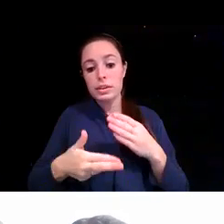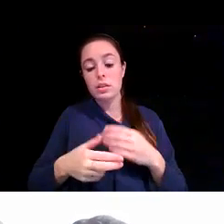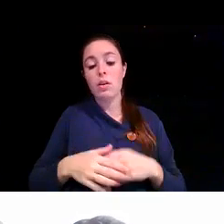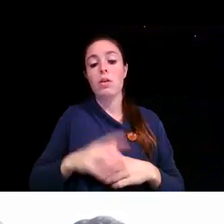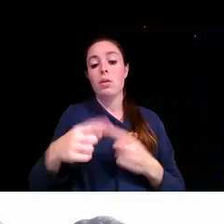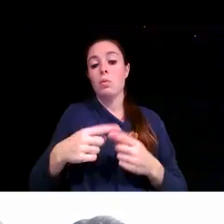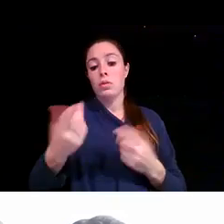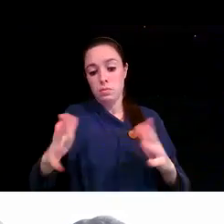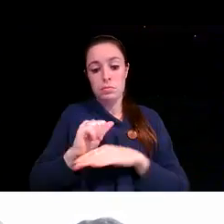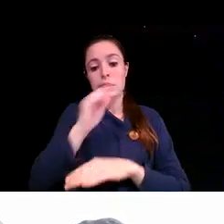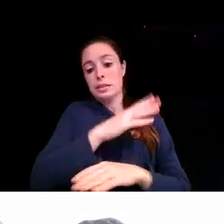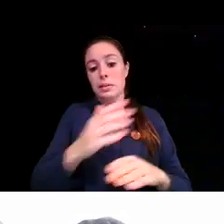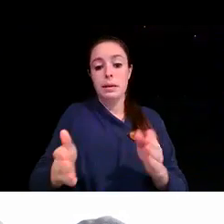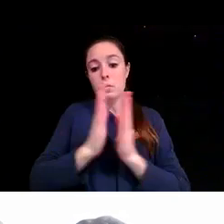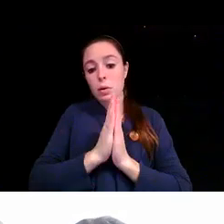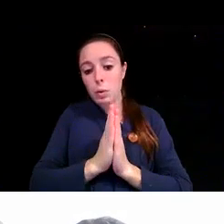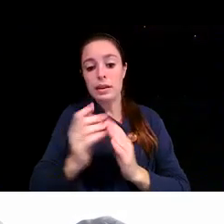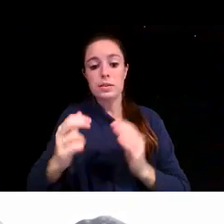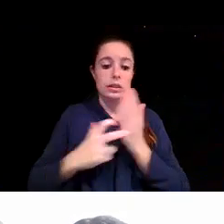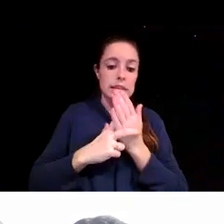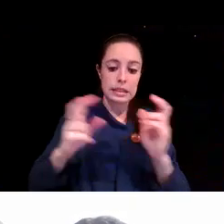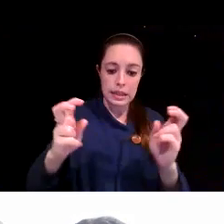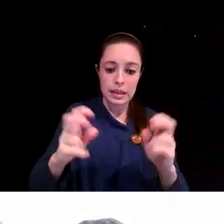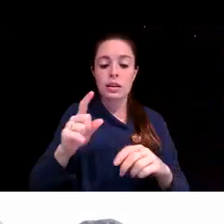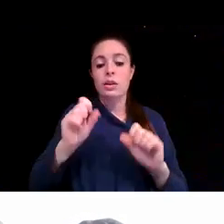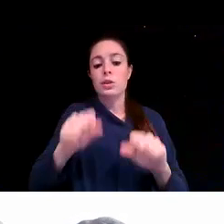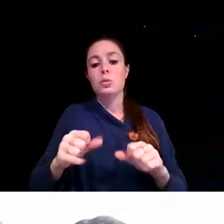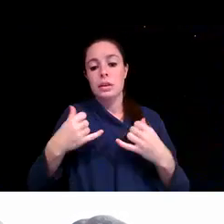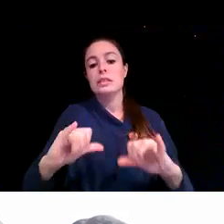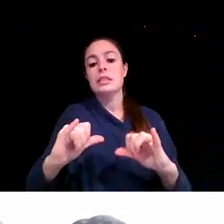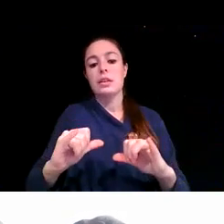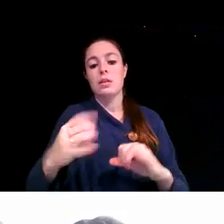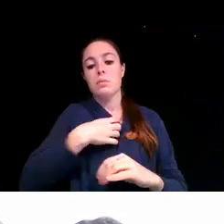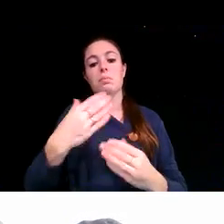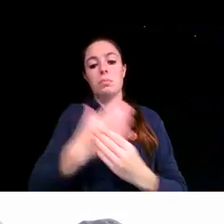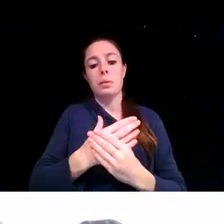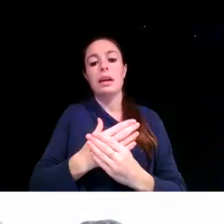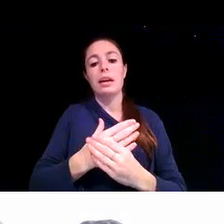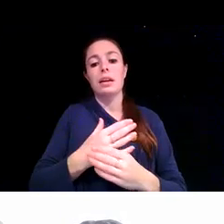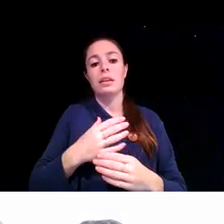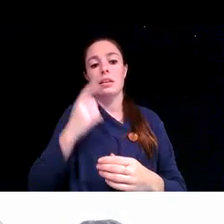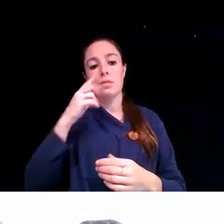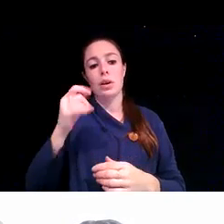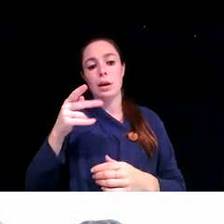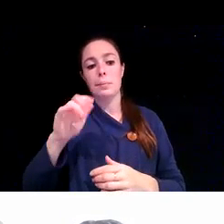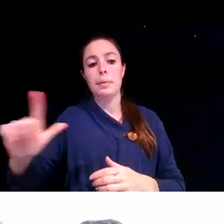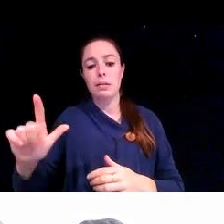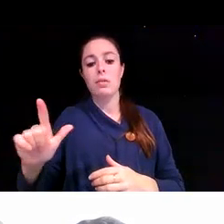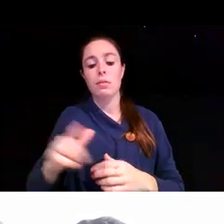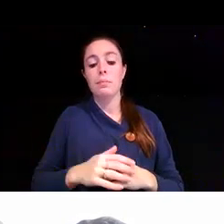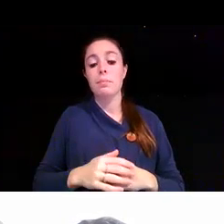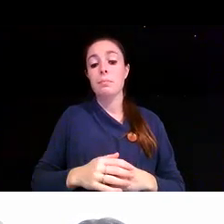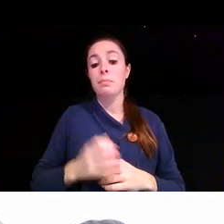requests to resolve the issue, you can still go ahead and submit a valid appeal. And if the outcome of the